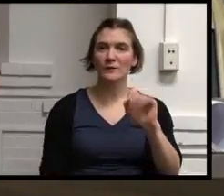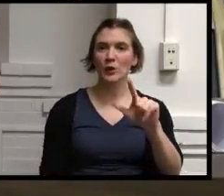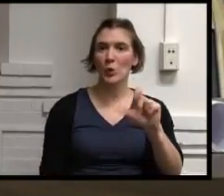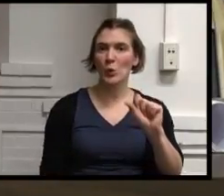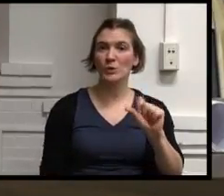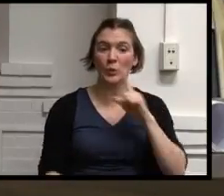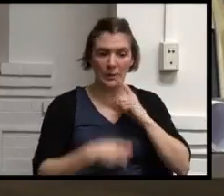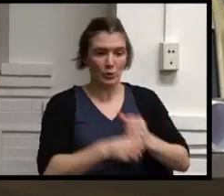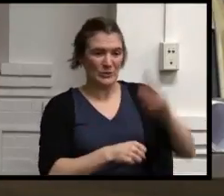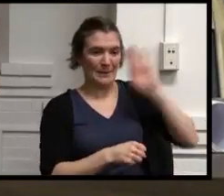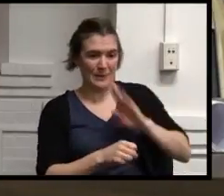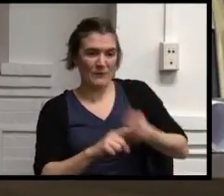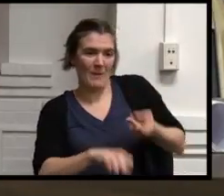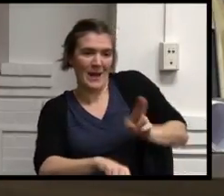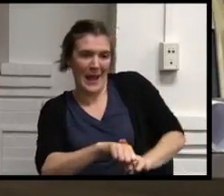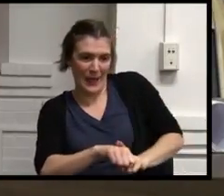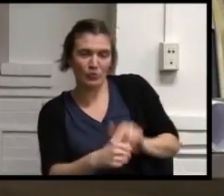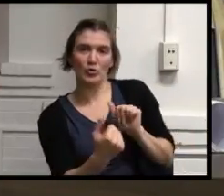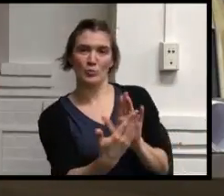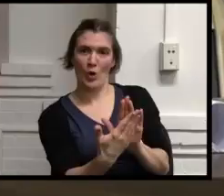of beer. And